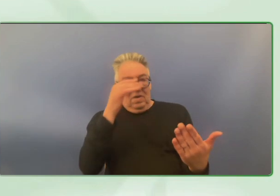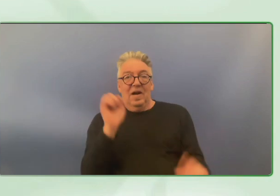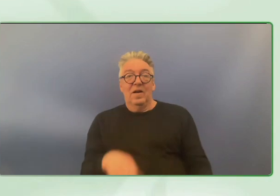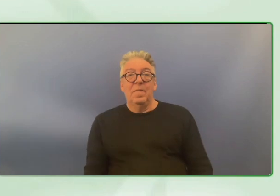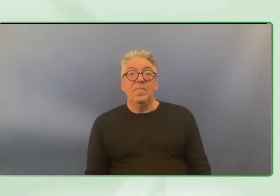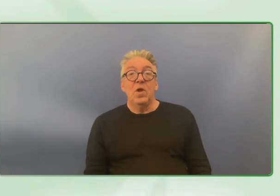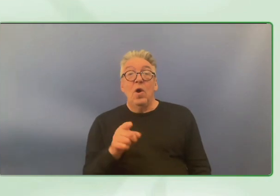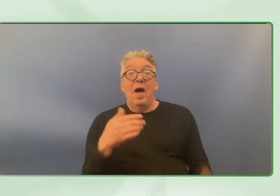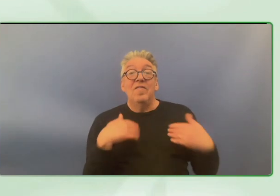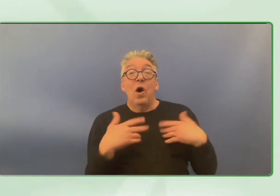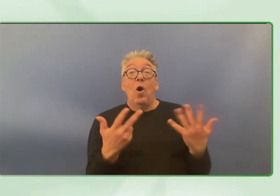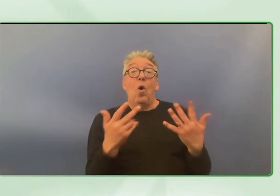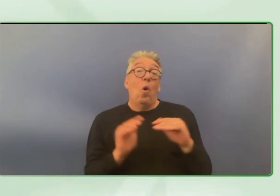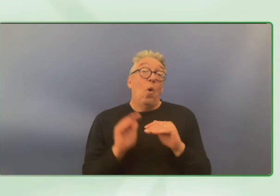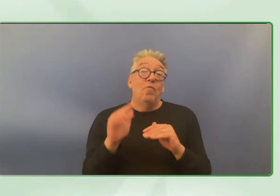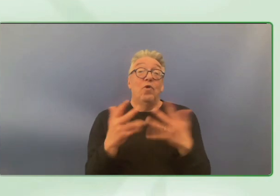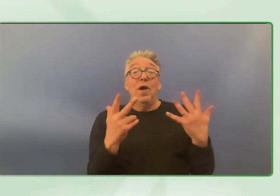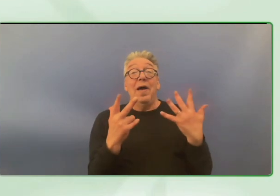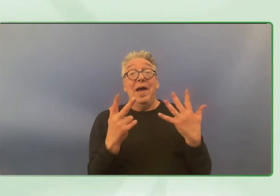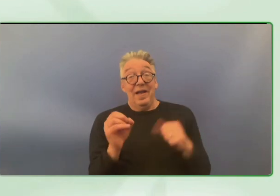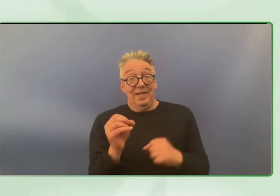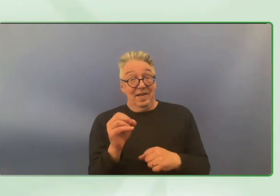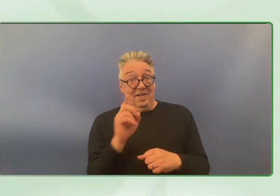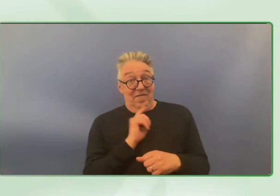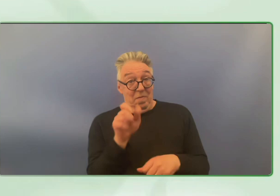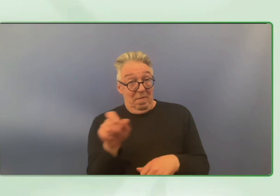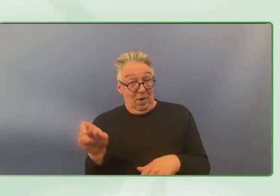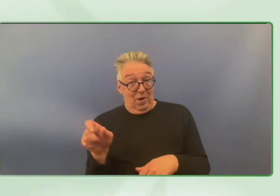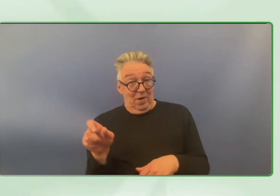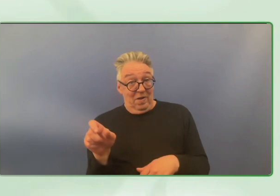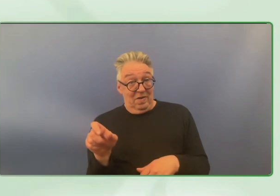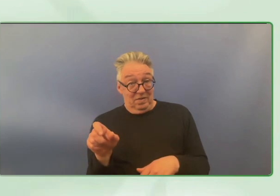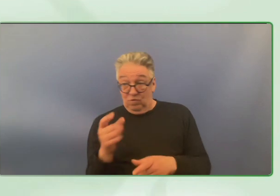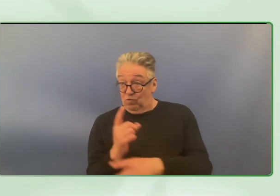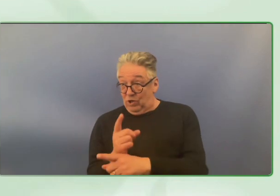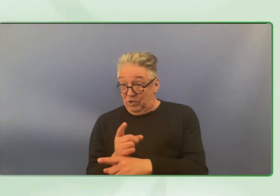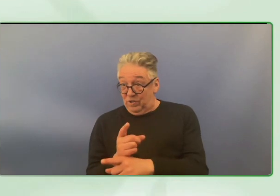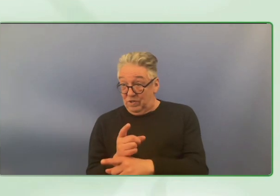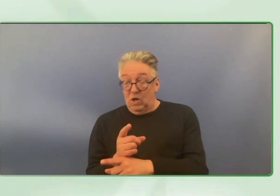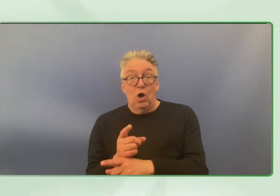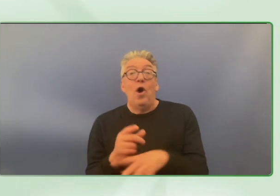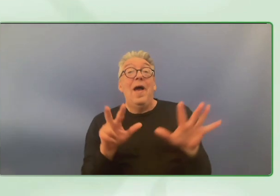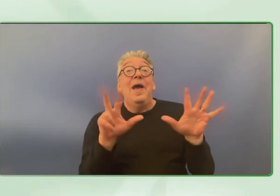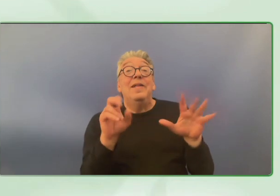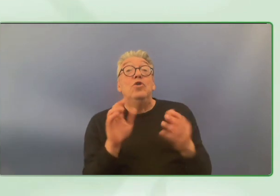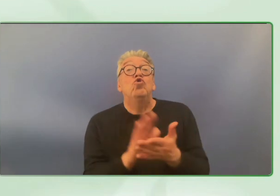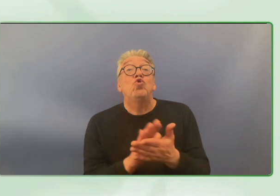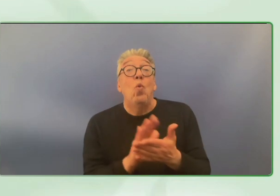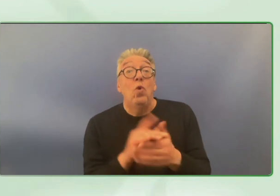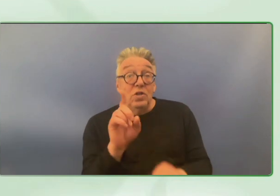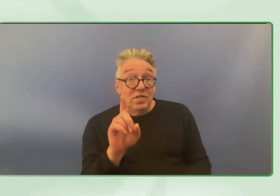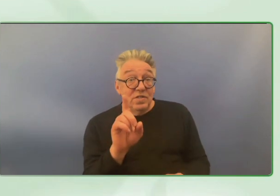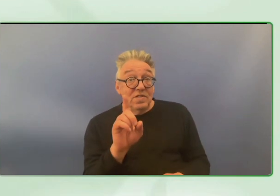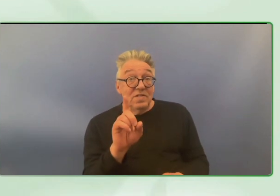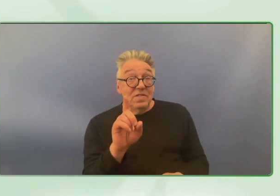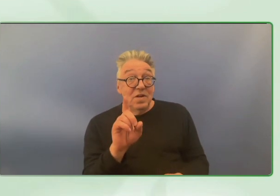deaf people who are using your devices and your services. Is that correct? 80 schools. Schools, okay.